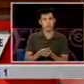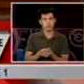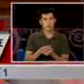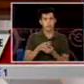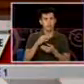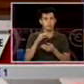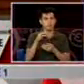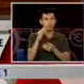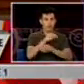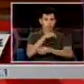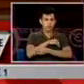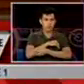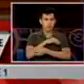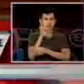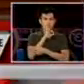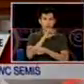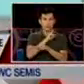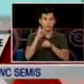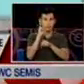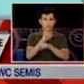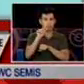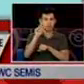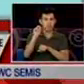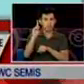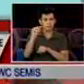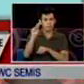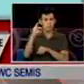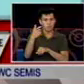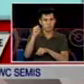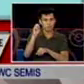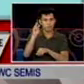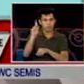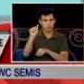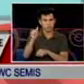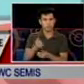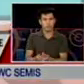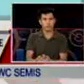Philippine Islands, Tandang Sora. Now.